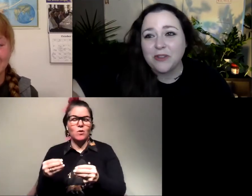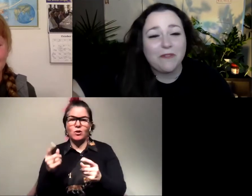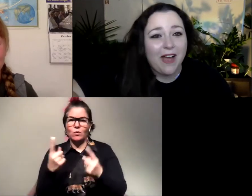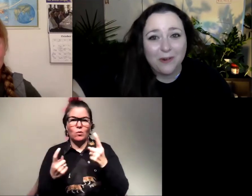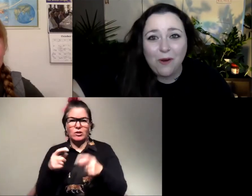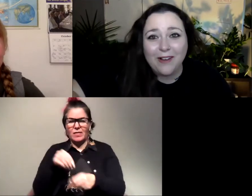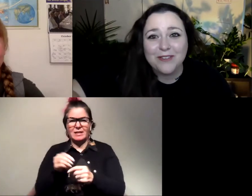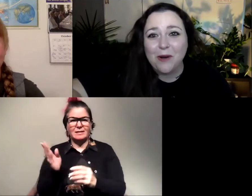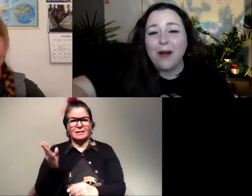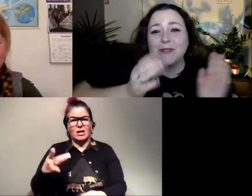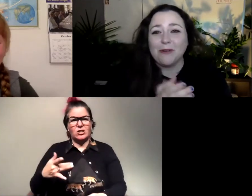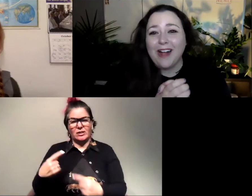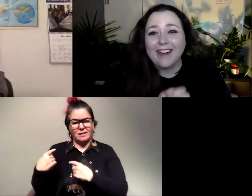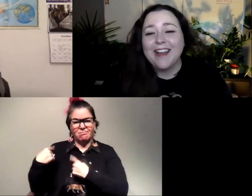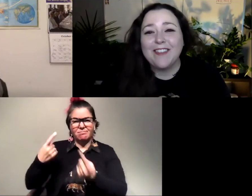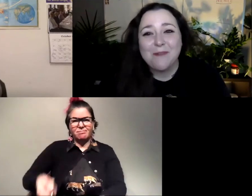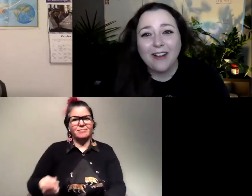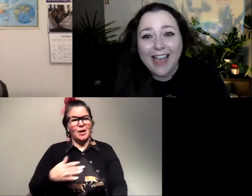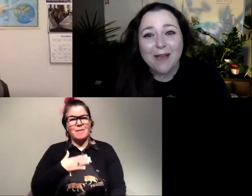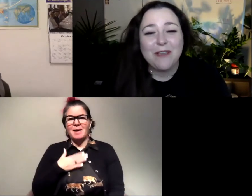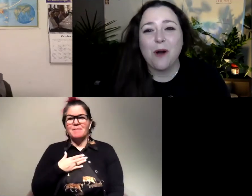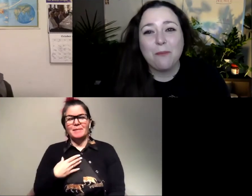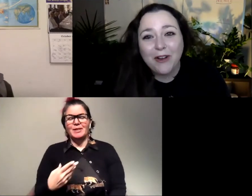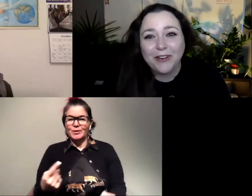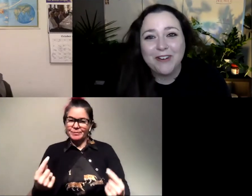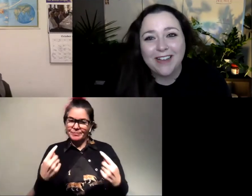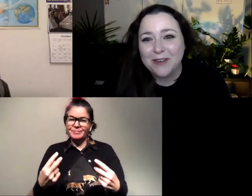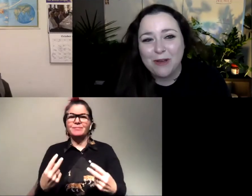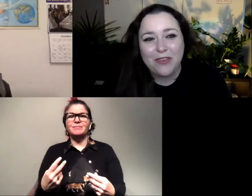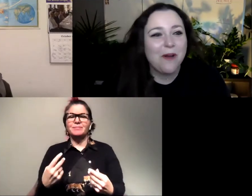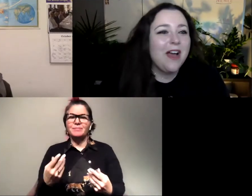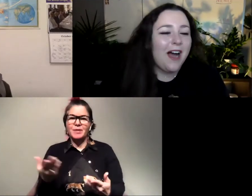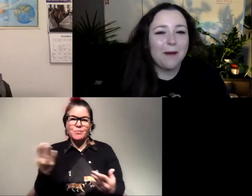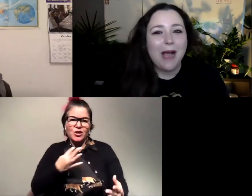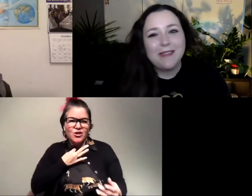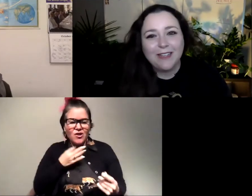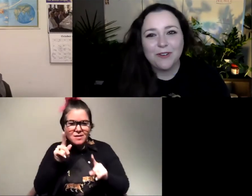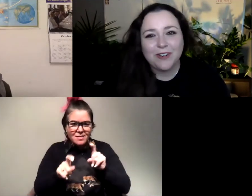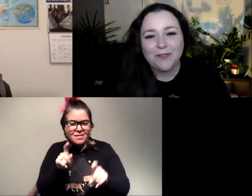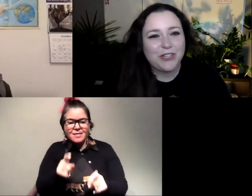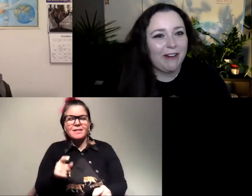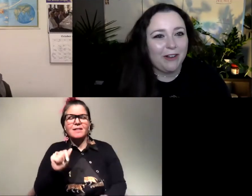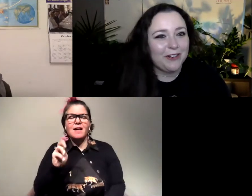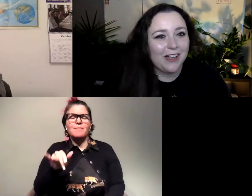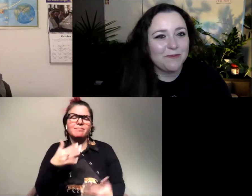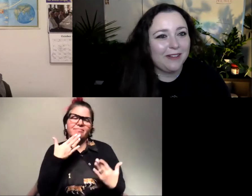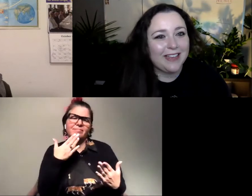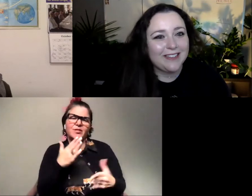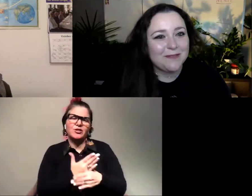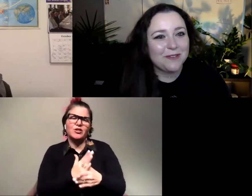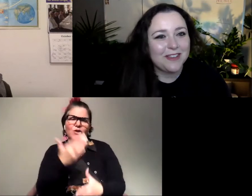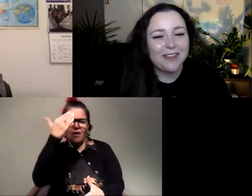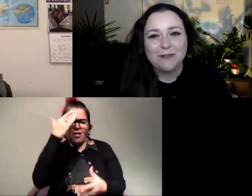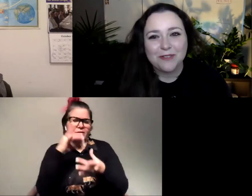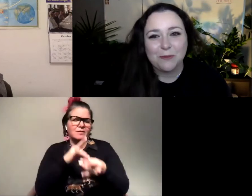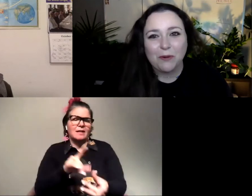session than we've had in a while. So I'm so glad that you all came and you all brought your curiosity with you. Abby, thanks for sharing all your knowledge about lakes. This